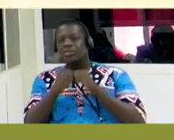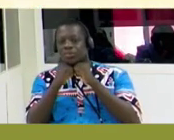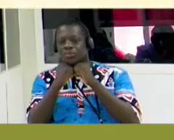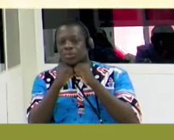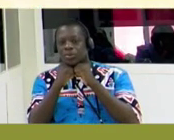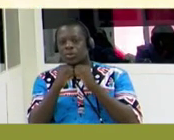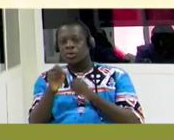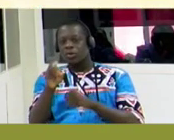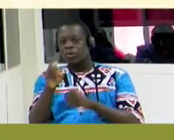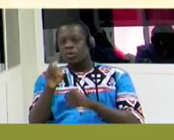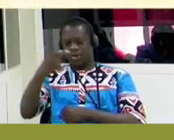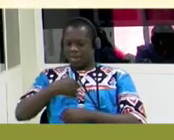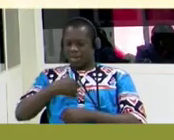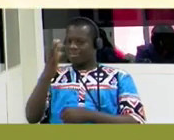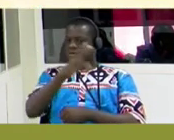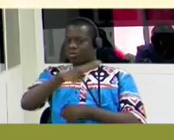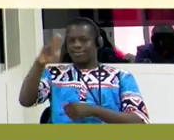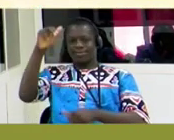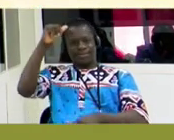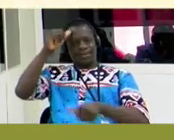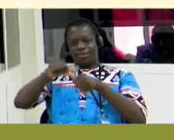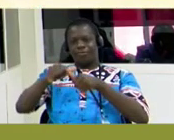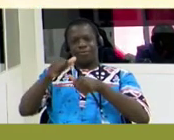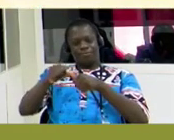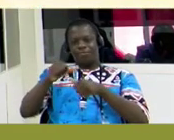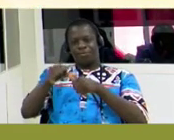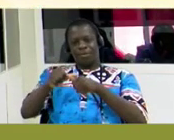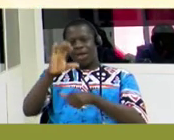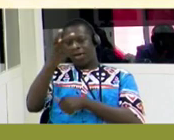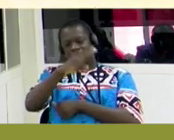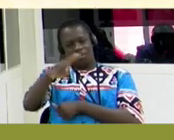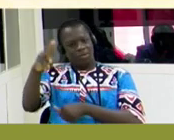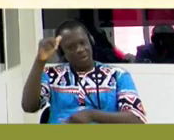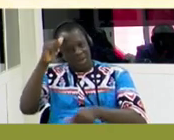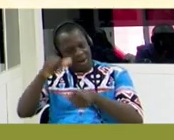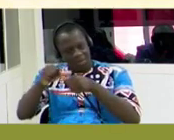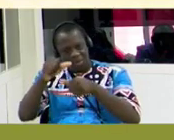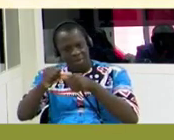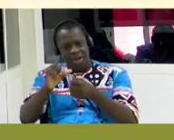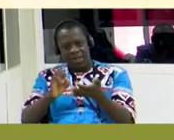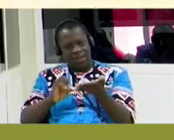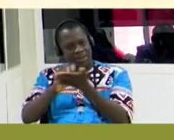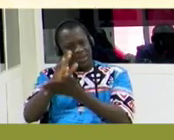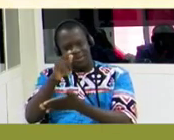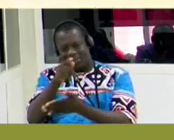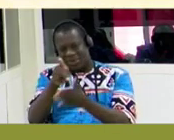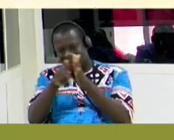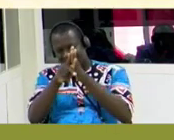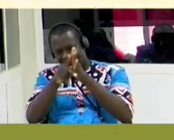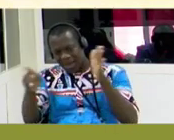No, I cannot remember that. I cannot remember giving that order.